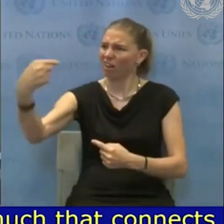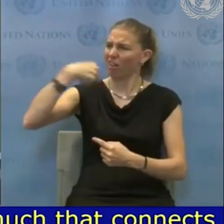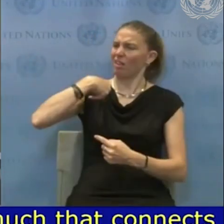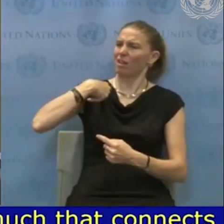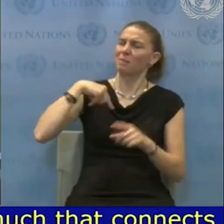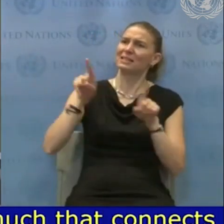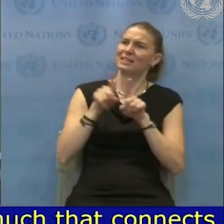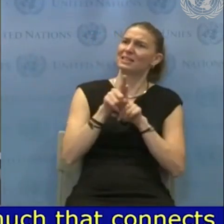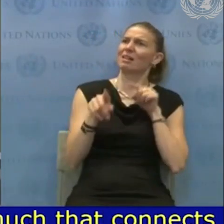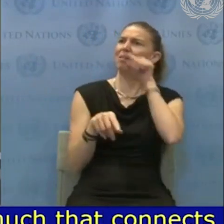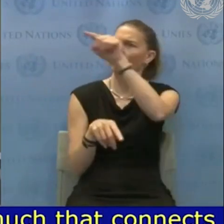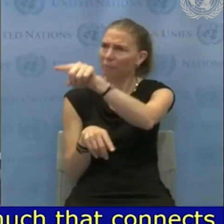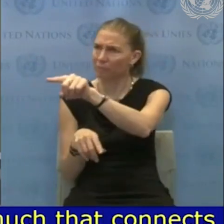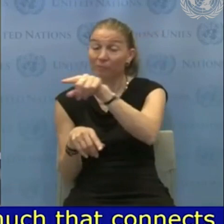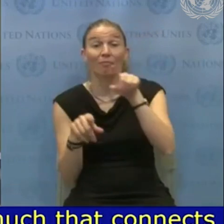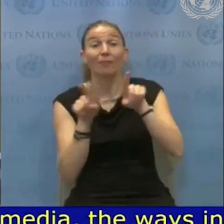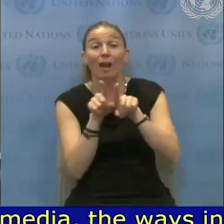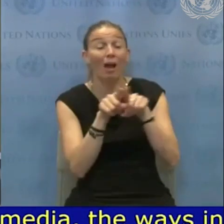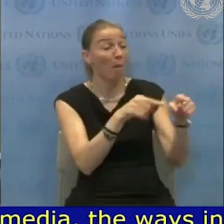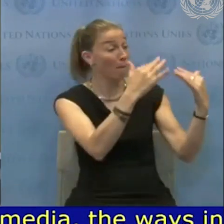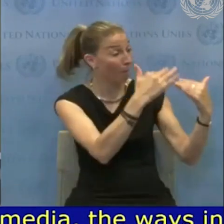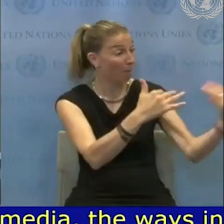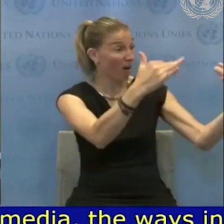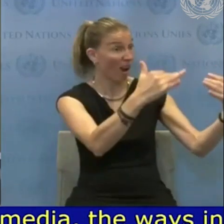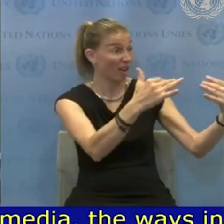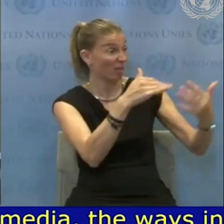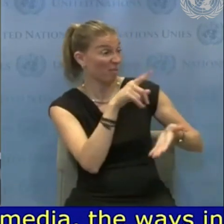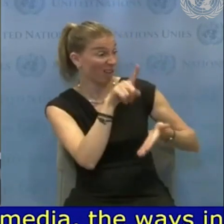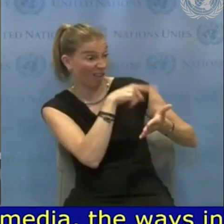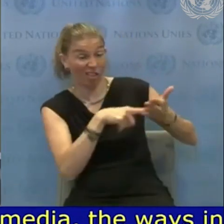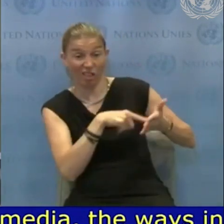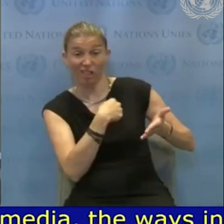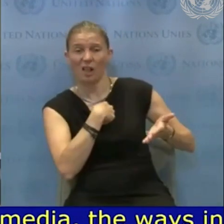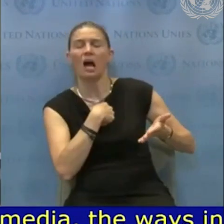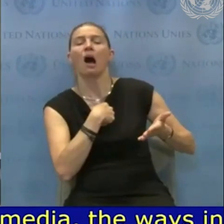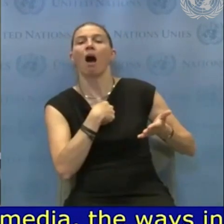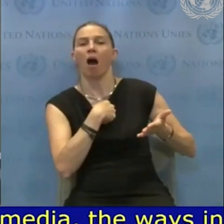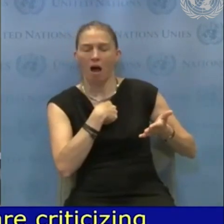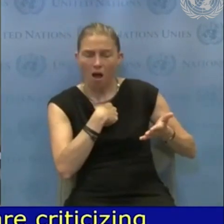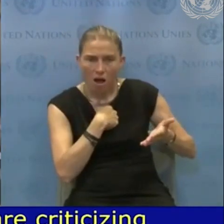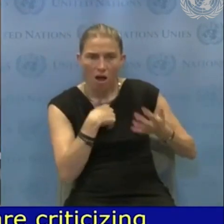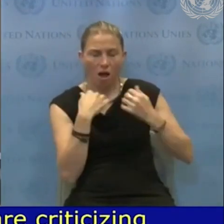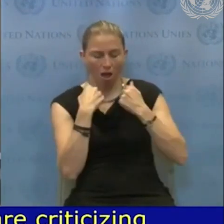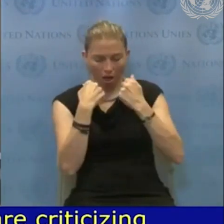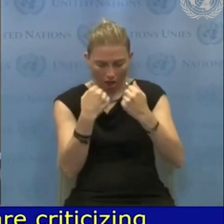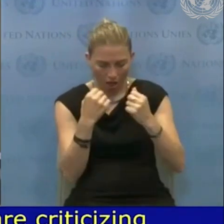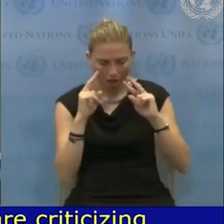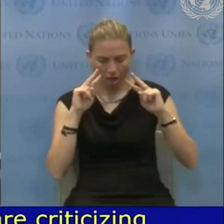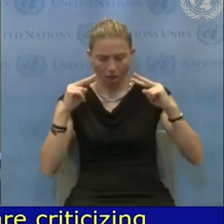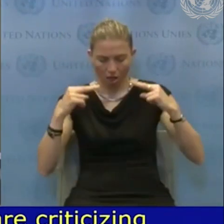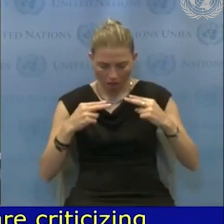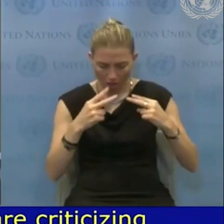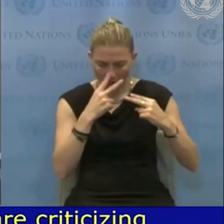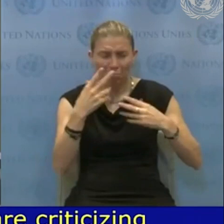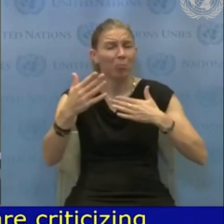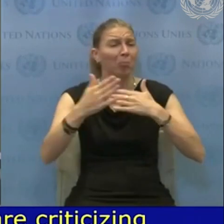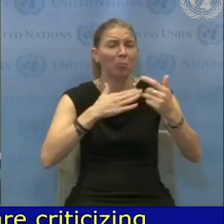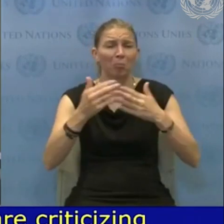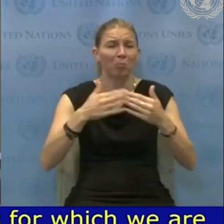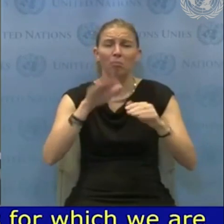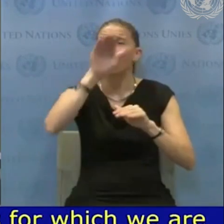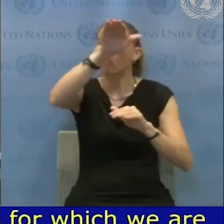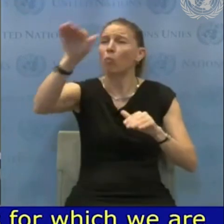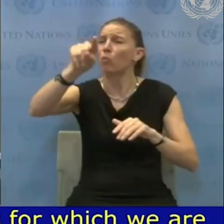in Parliament, and the way in which we take from this the fundamental lesson that development, whether abroad or at home in the United